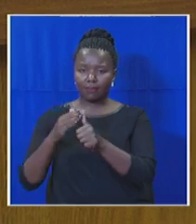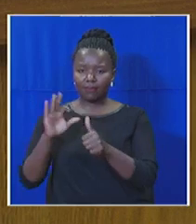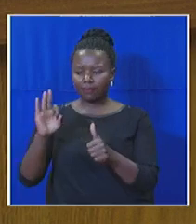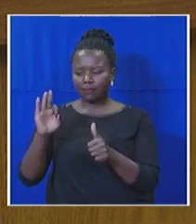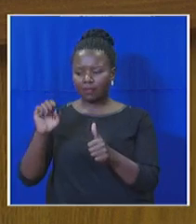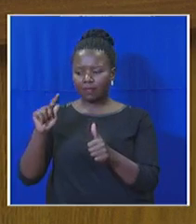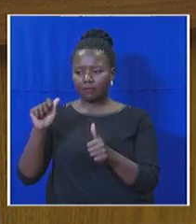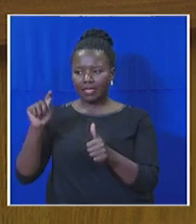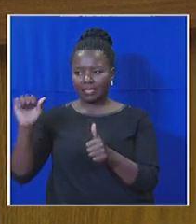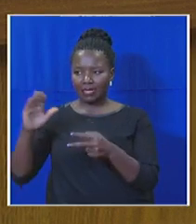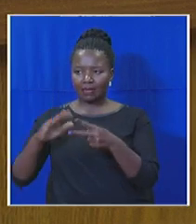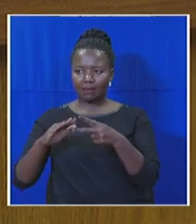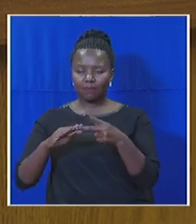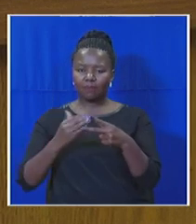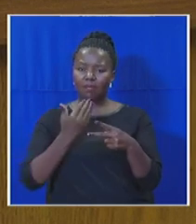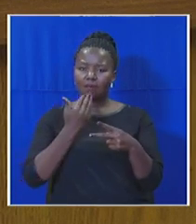and Hamas.